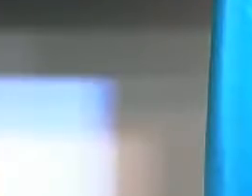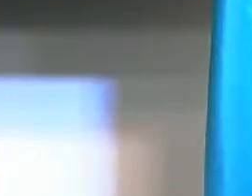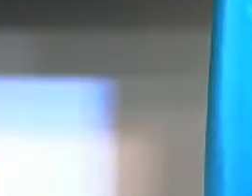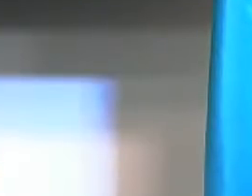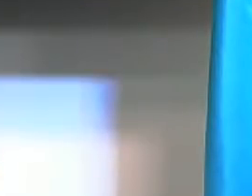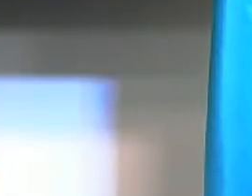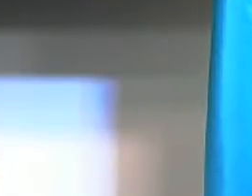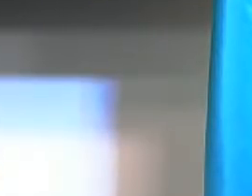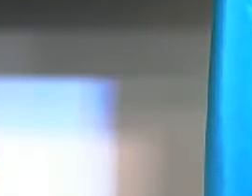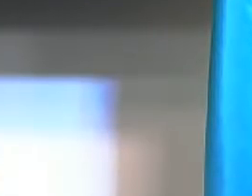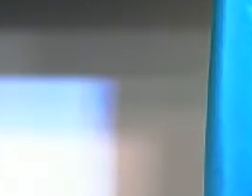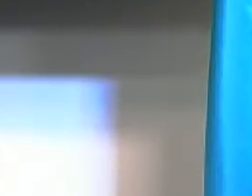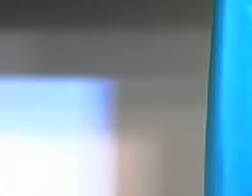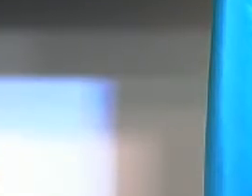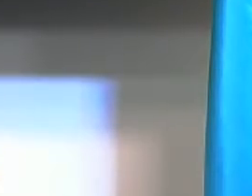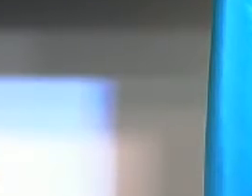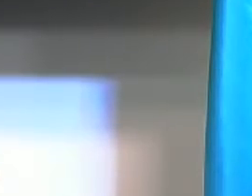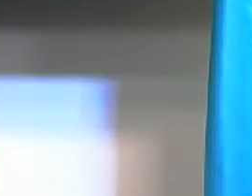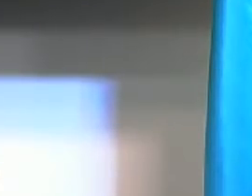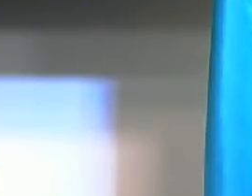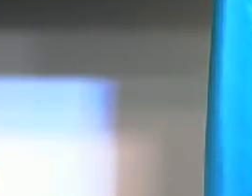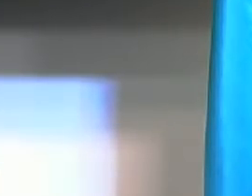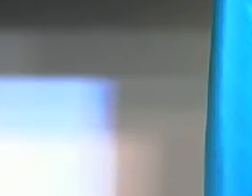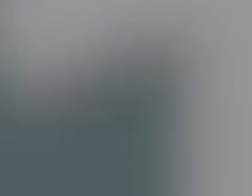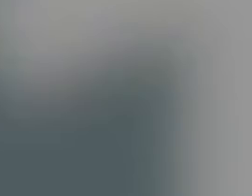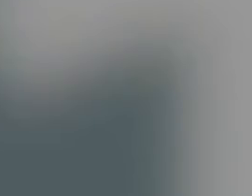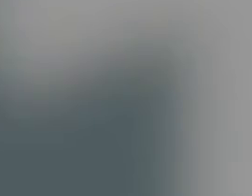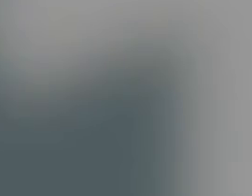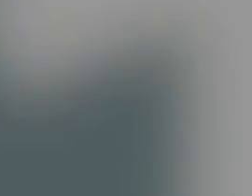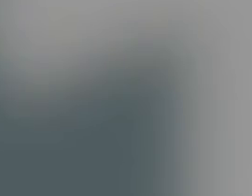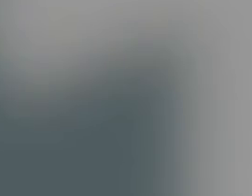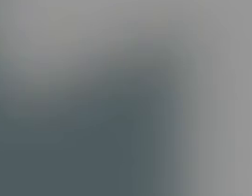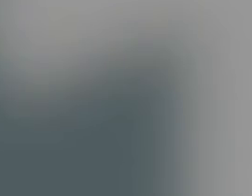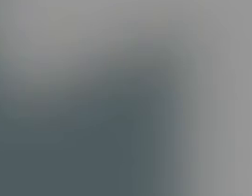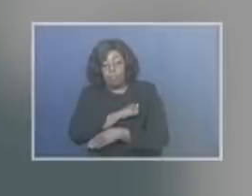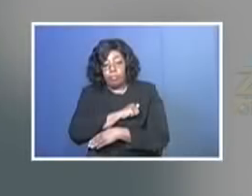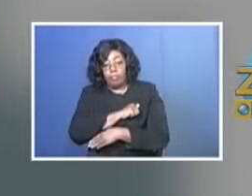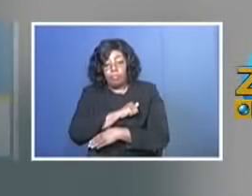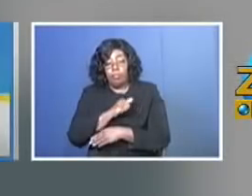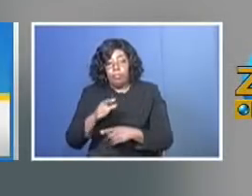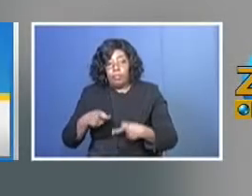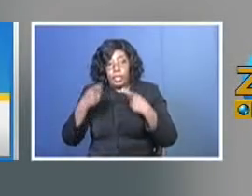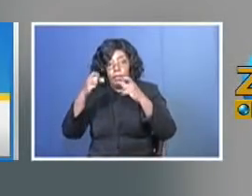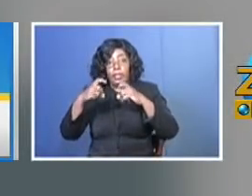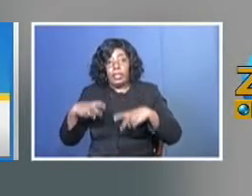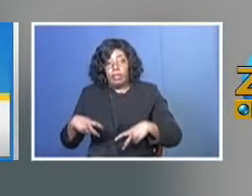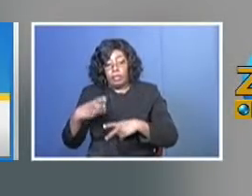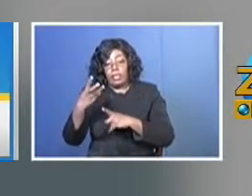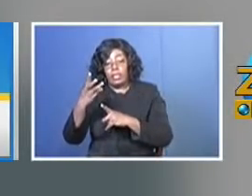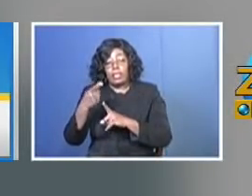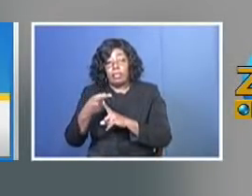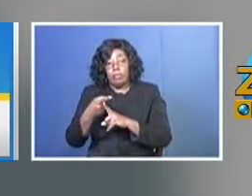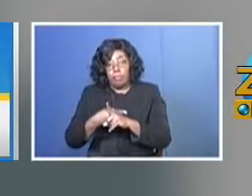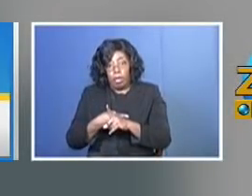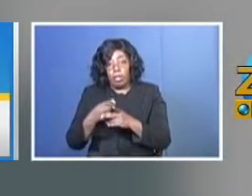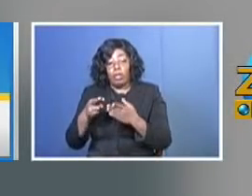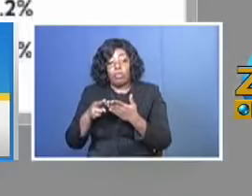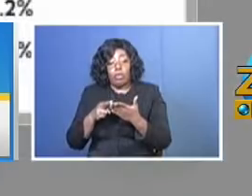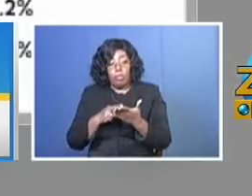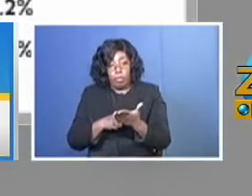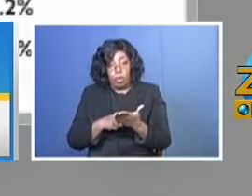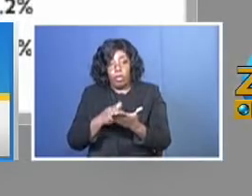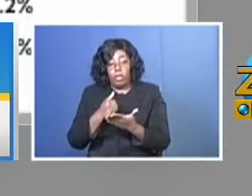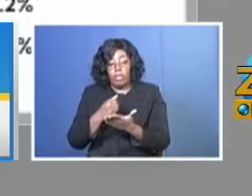of Economic Affairs, Senator the Honorable Michael Halkitis, gave this analysis from the 6-month report on fiscal